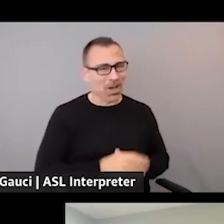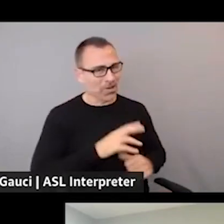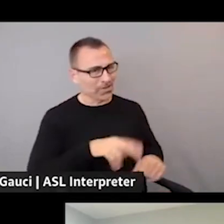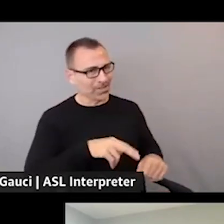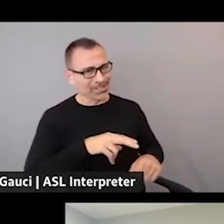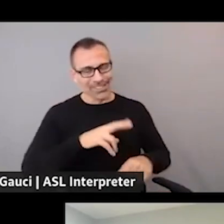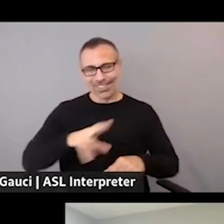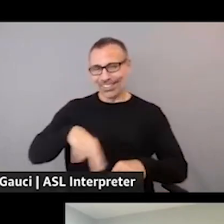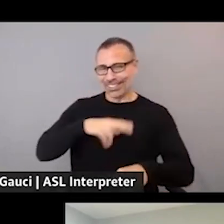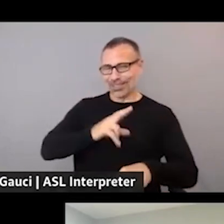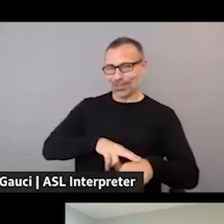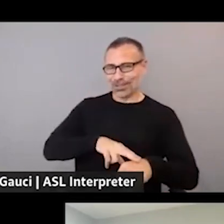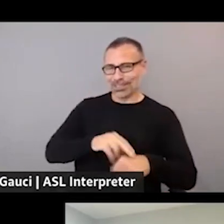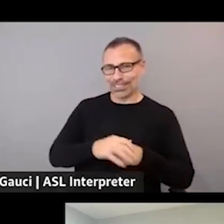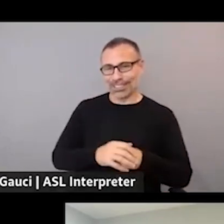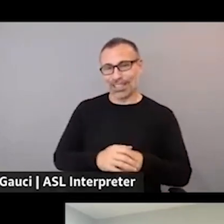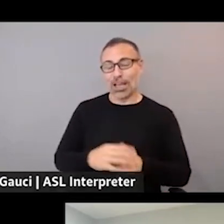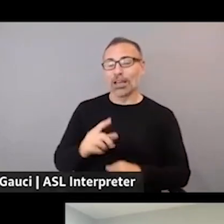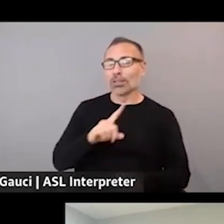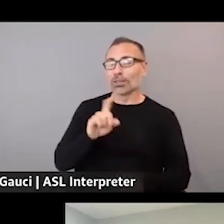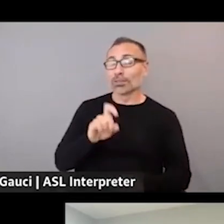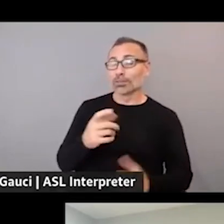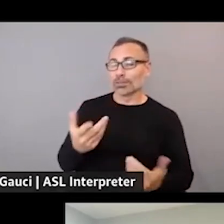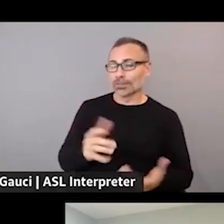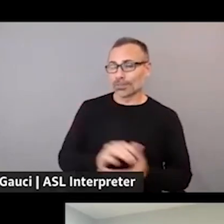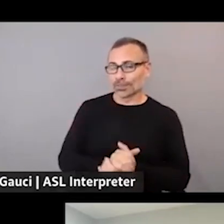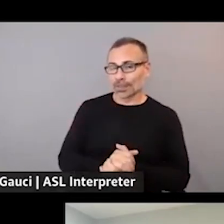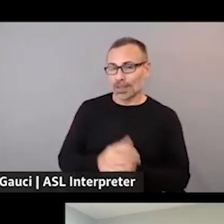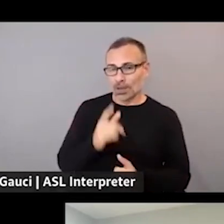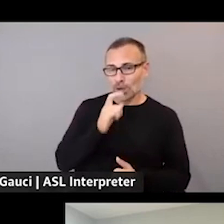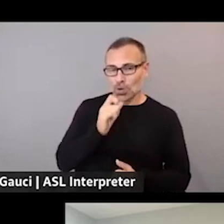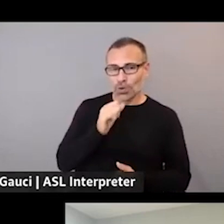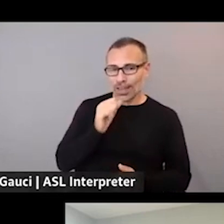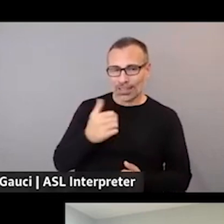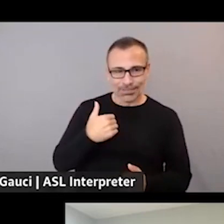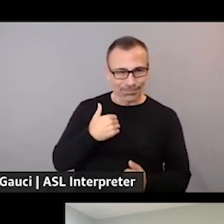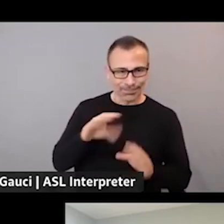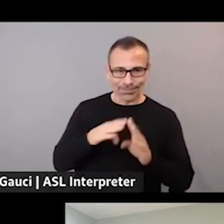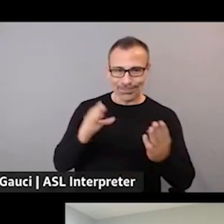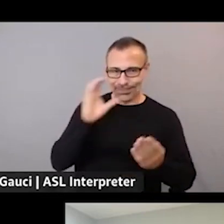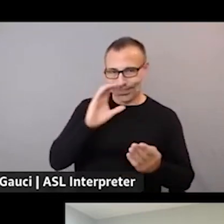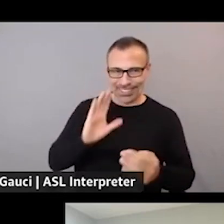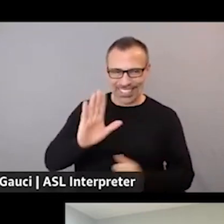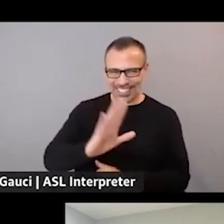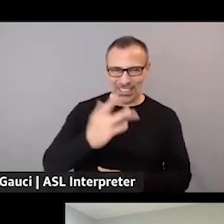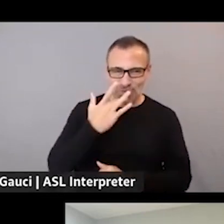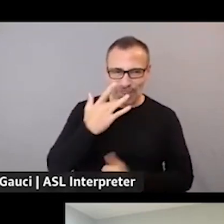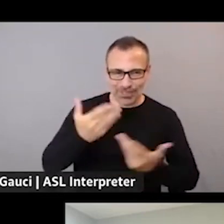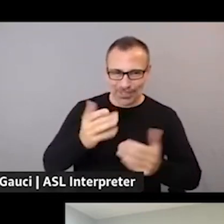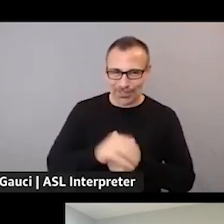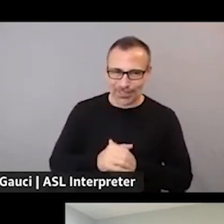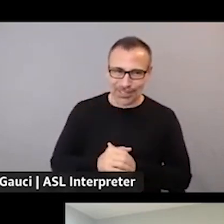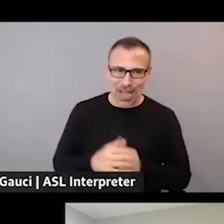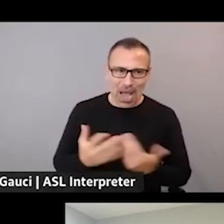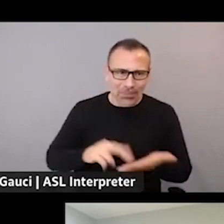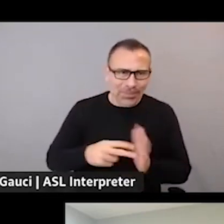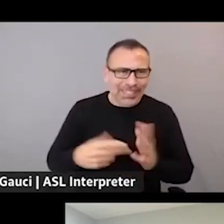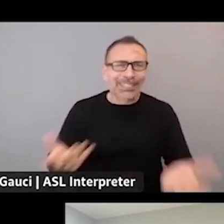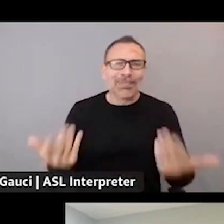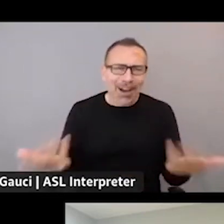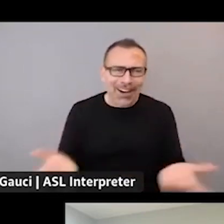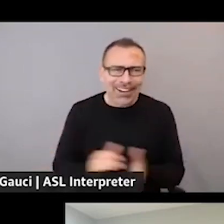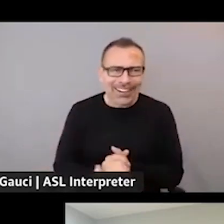I mean, the question is, who doesn't have Opensearch as their favorite service? I mean,